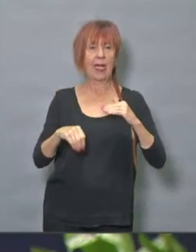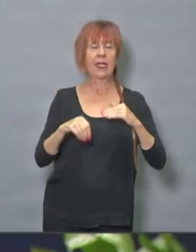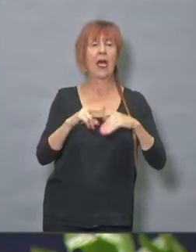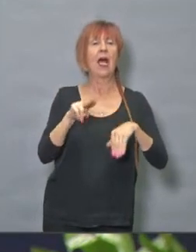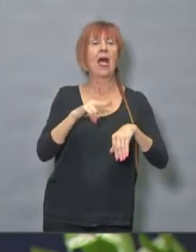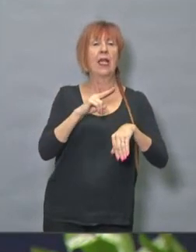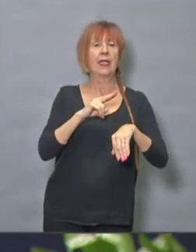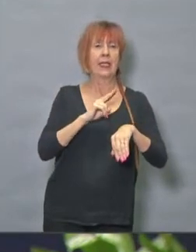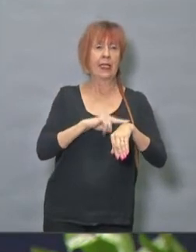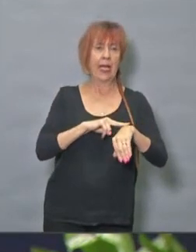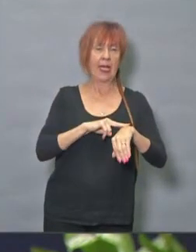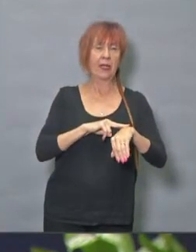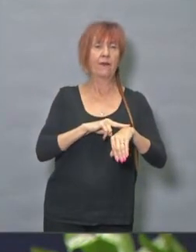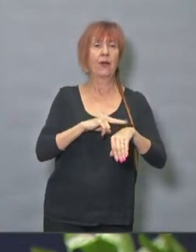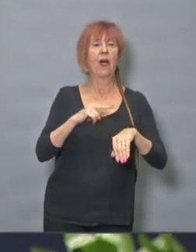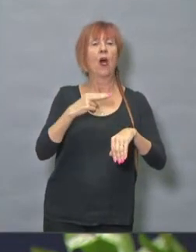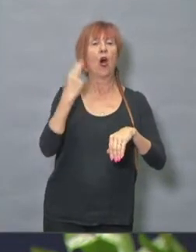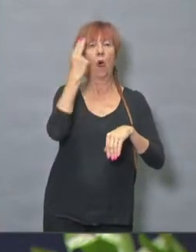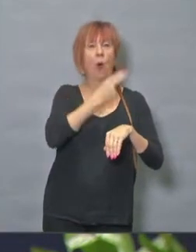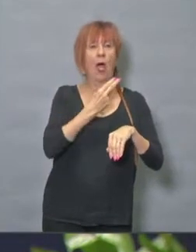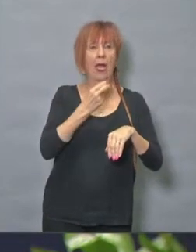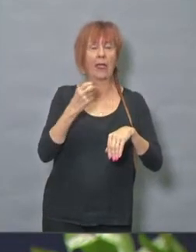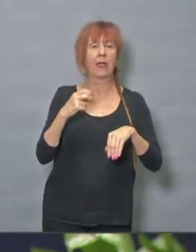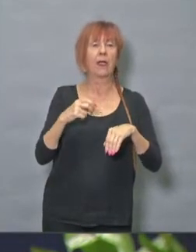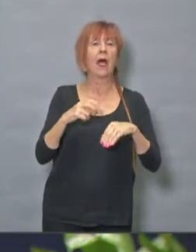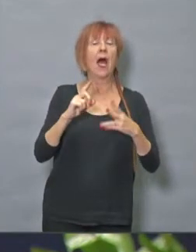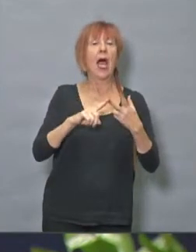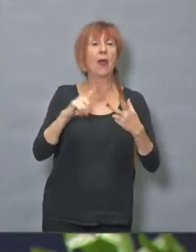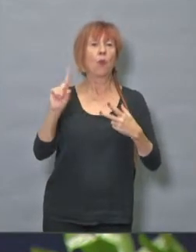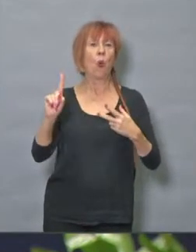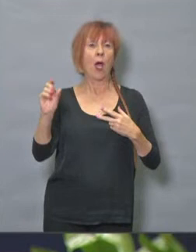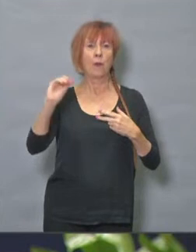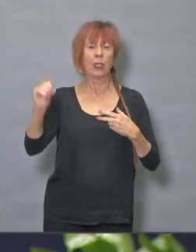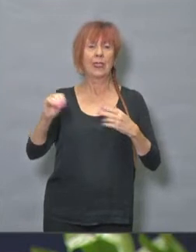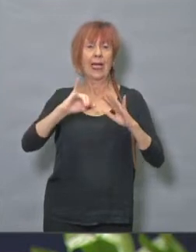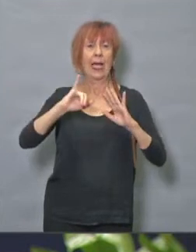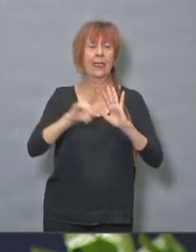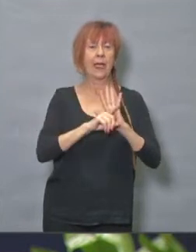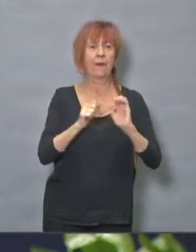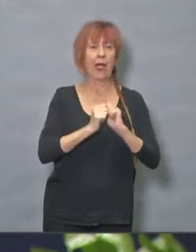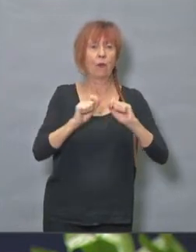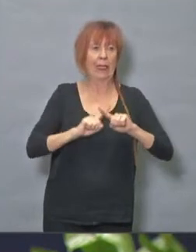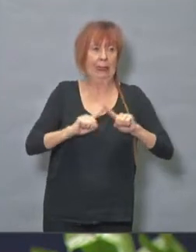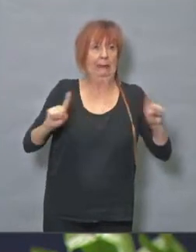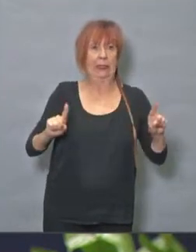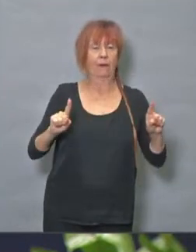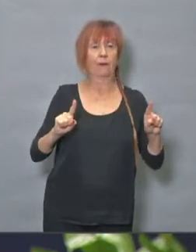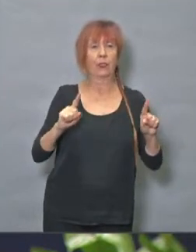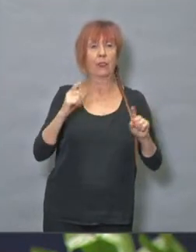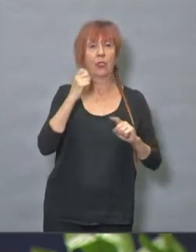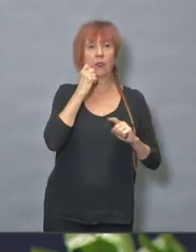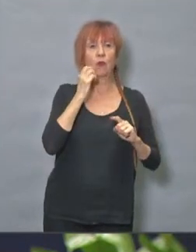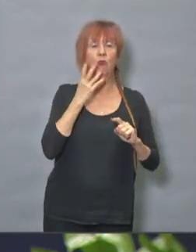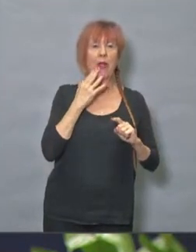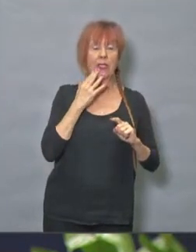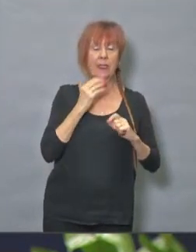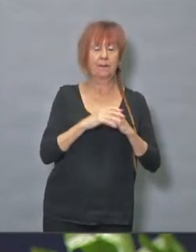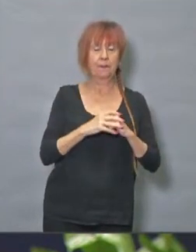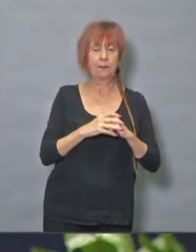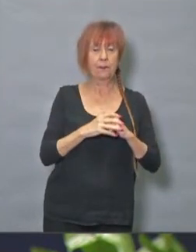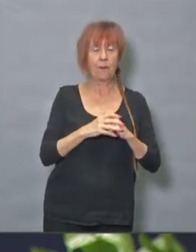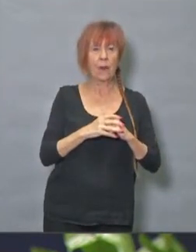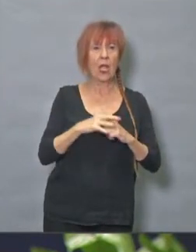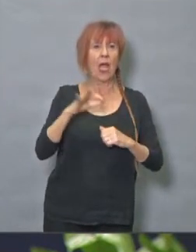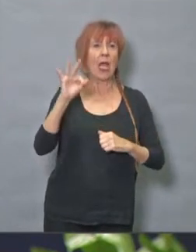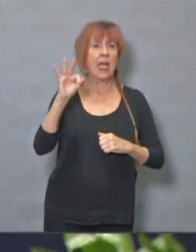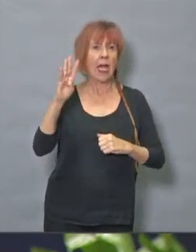Pacific Islander, and 1% identified with another race or ethnicity. 94% of the people who have